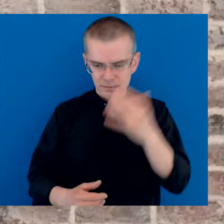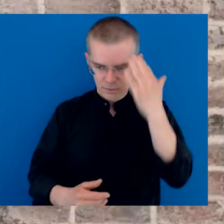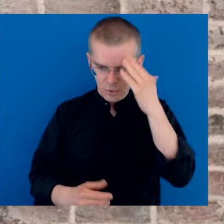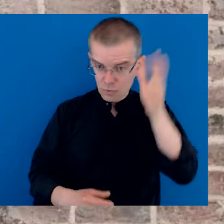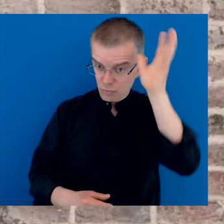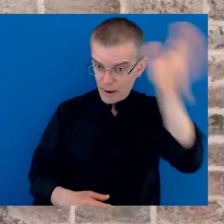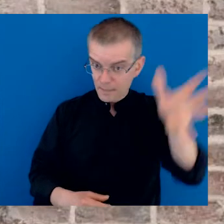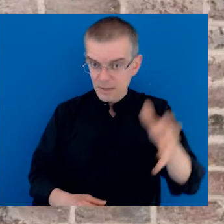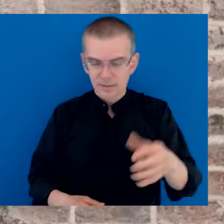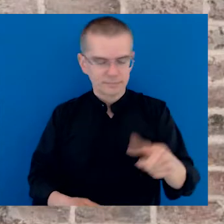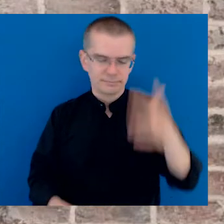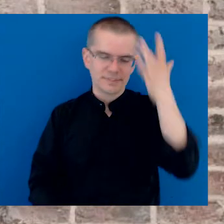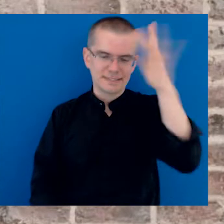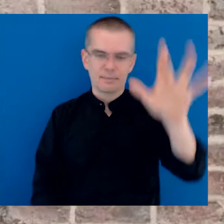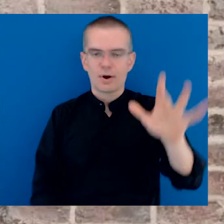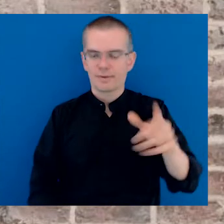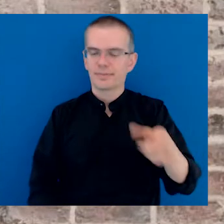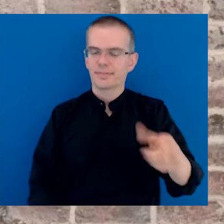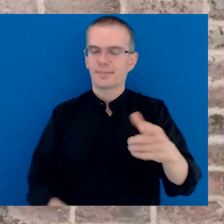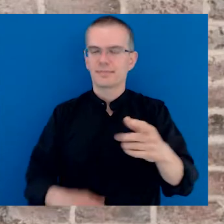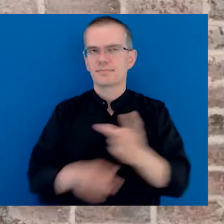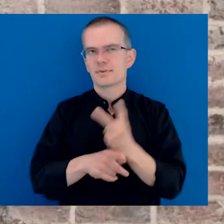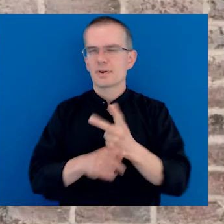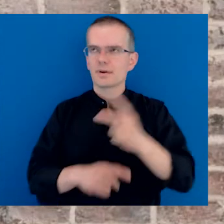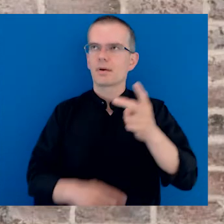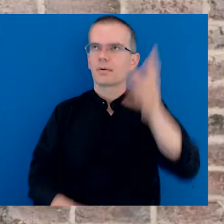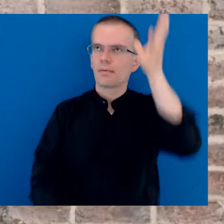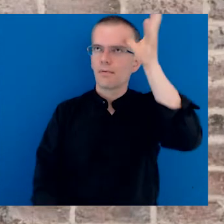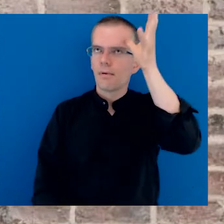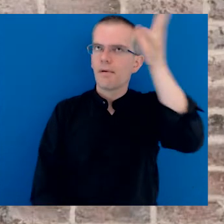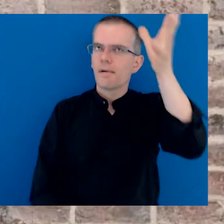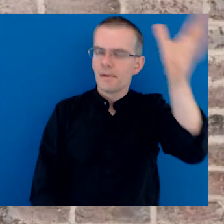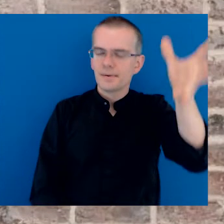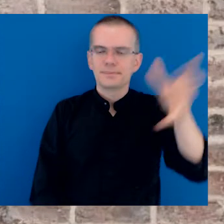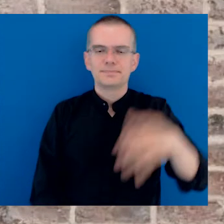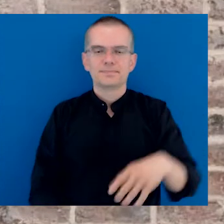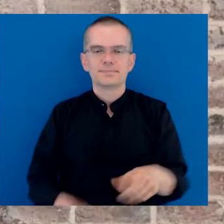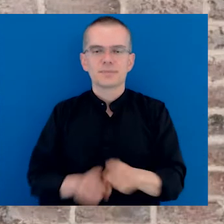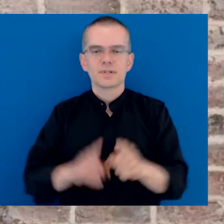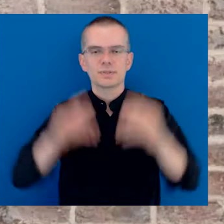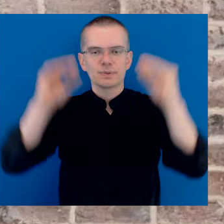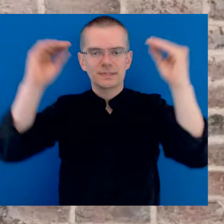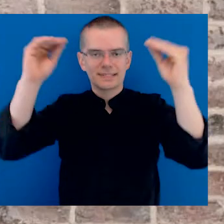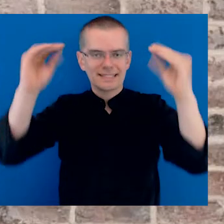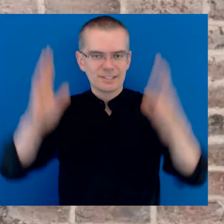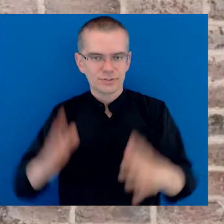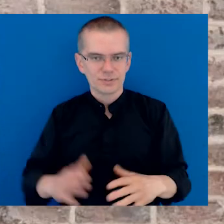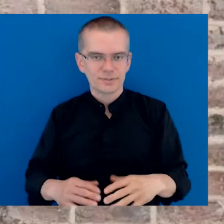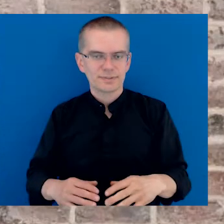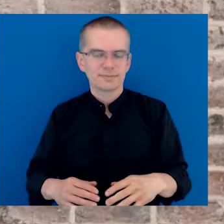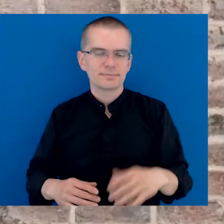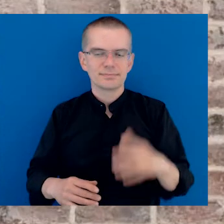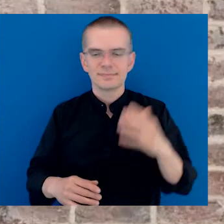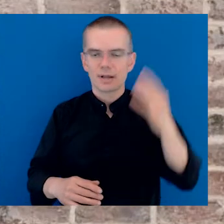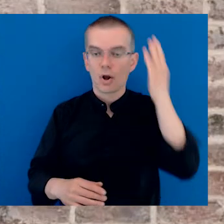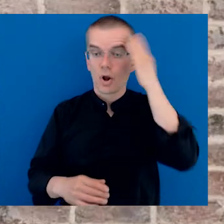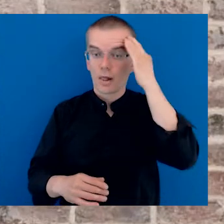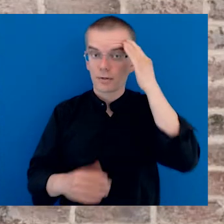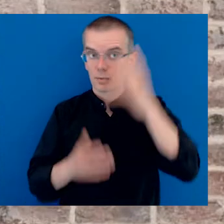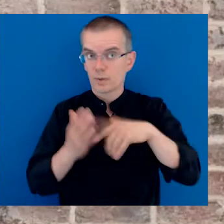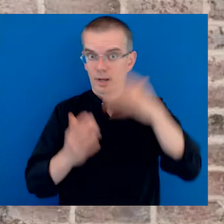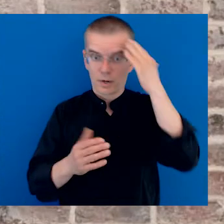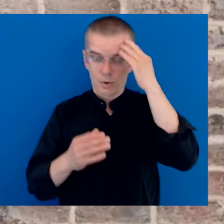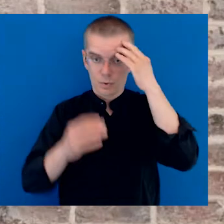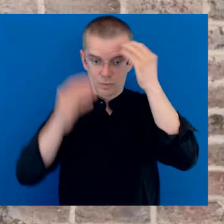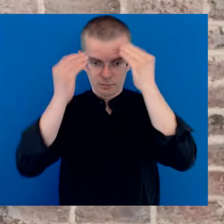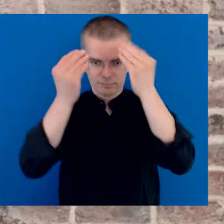of course, the kids are so smart. They do grandfather. And we have fun doing teacher, because a teacher takes knowledge from his or